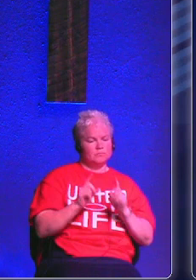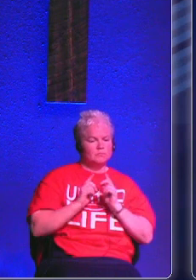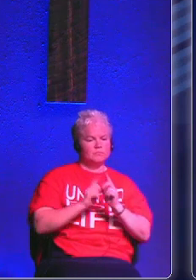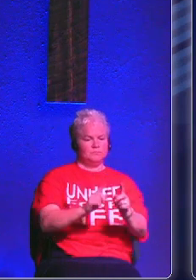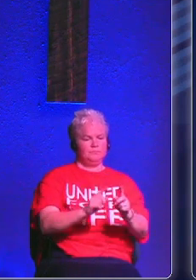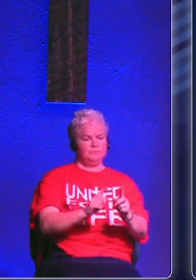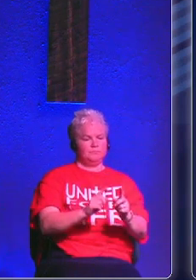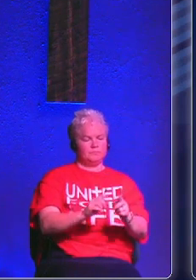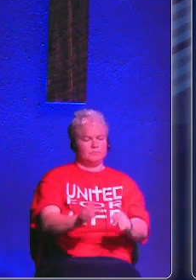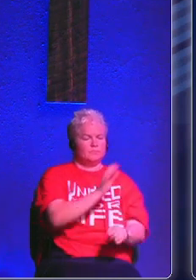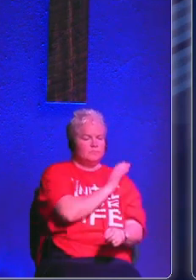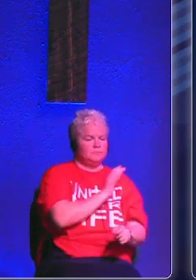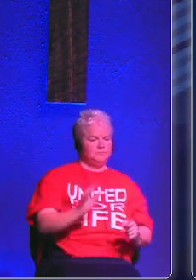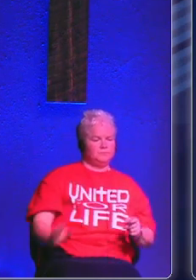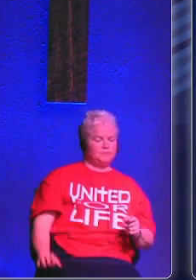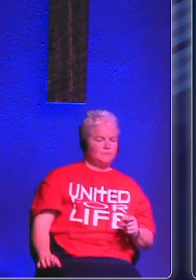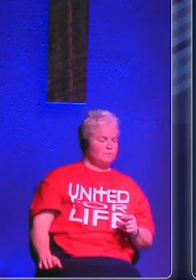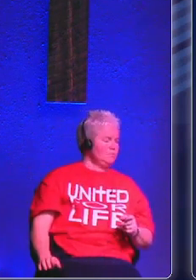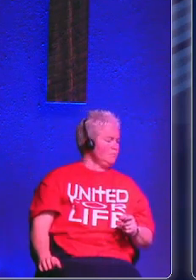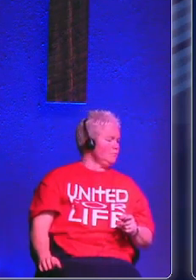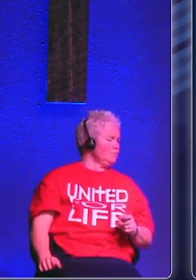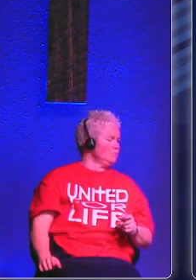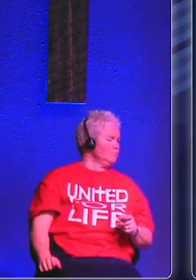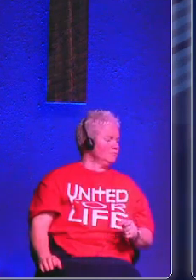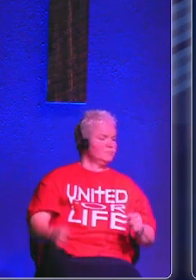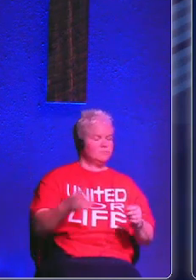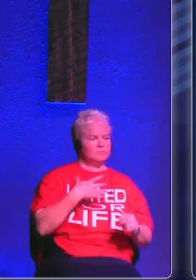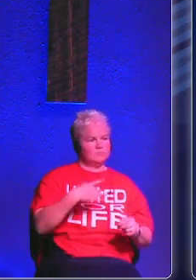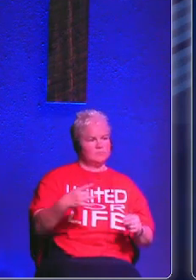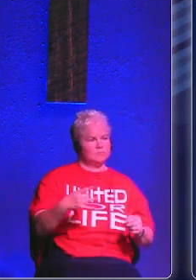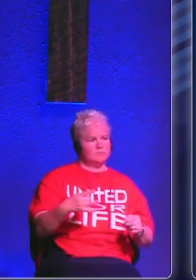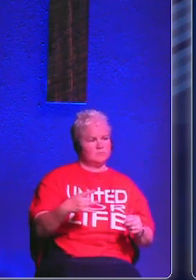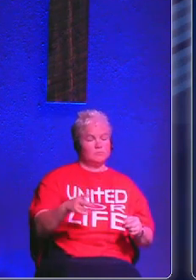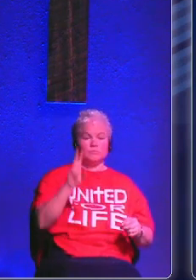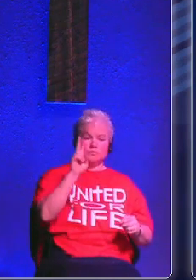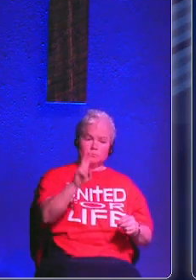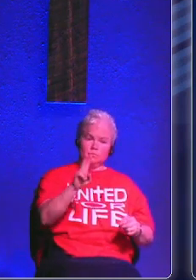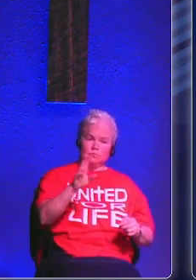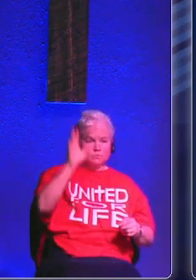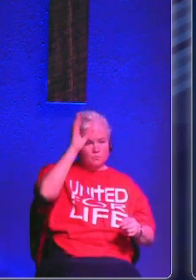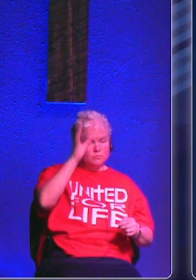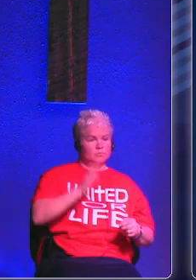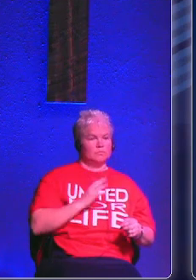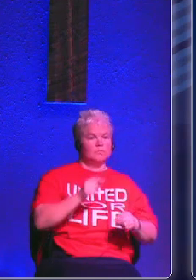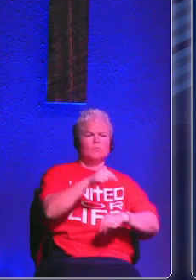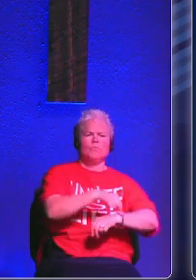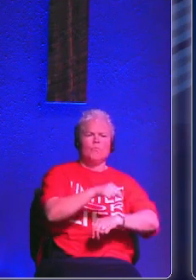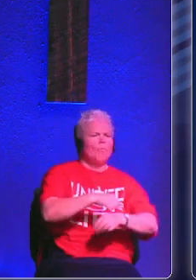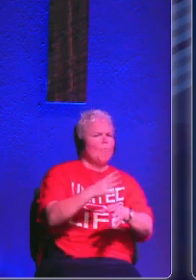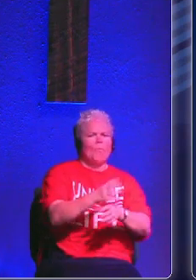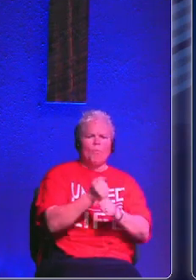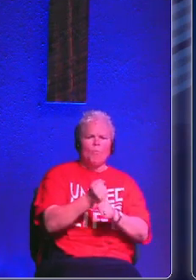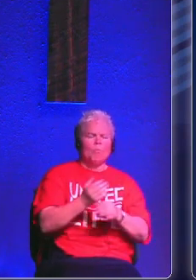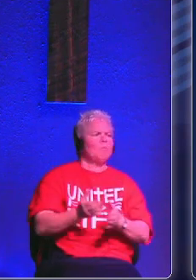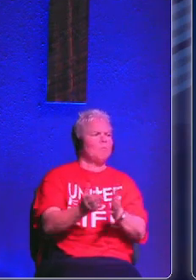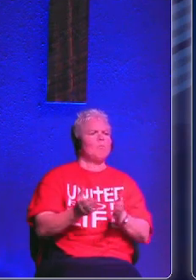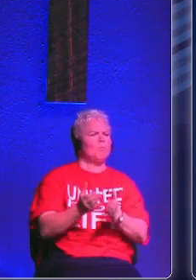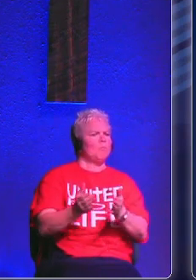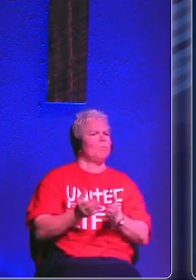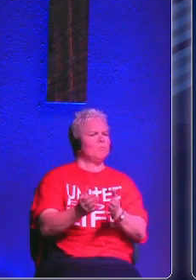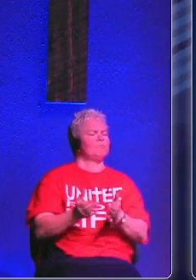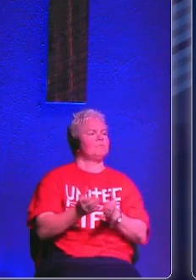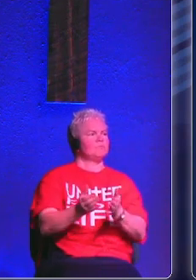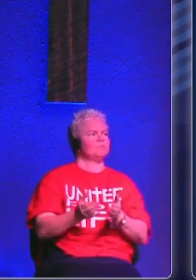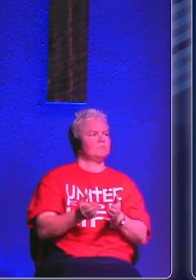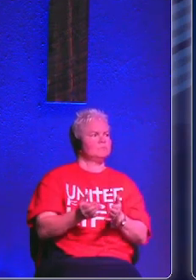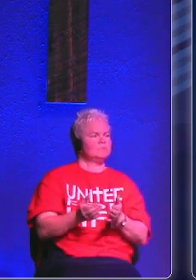following Christ, we offer him all these things. It's like two guys that, what time did you get here this morning, for